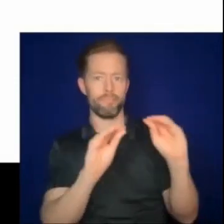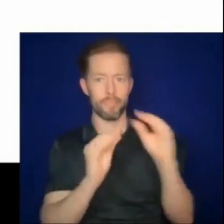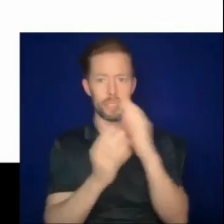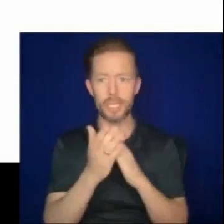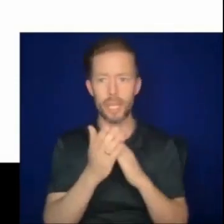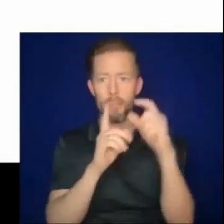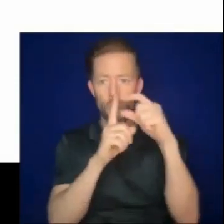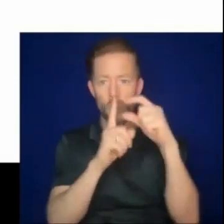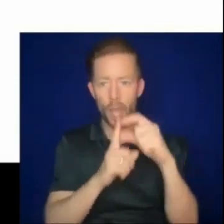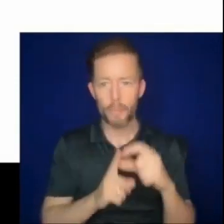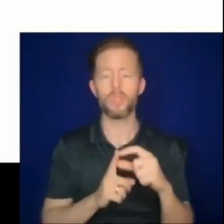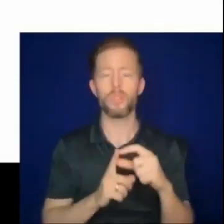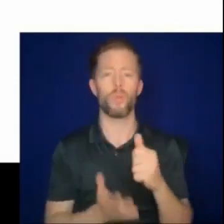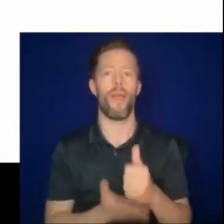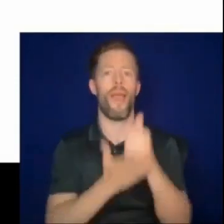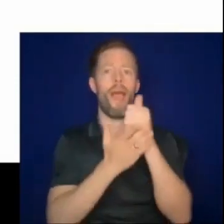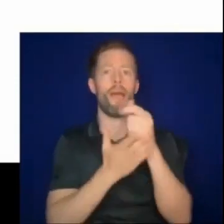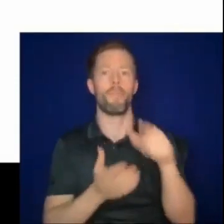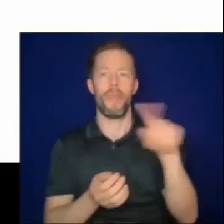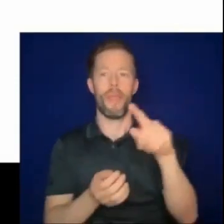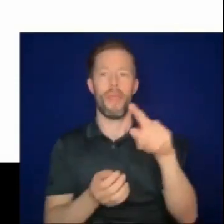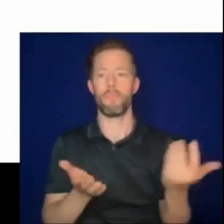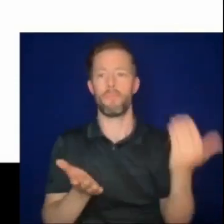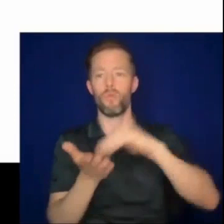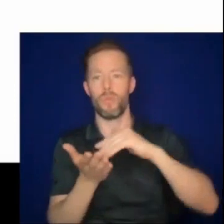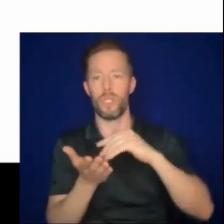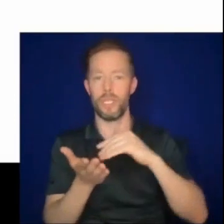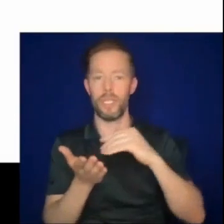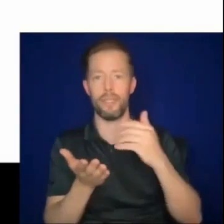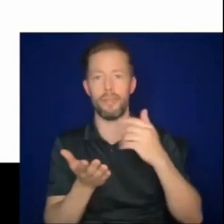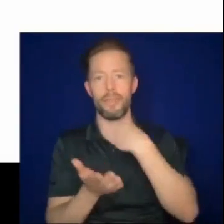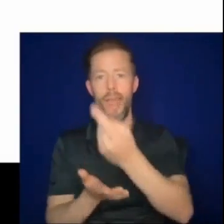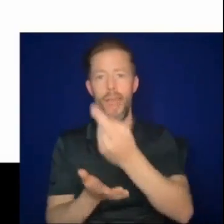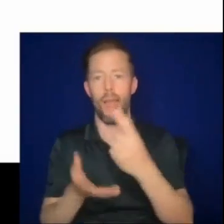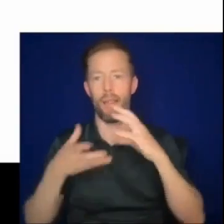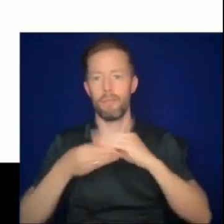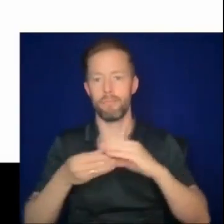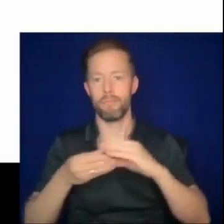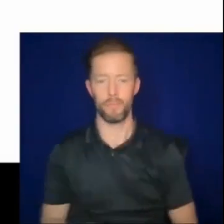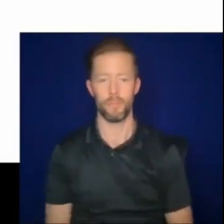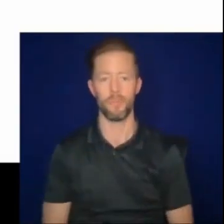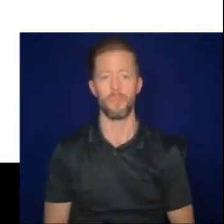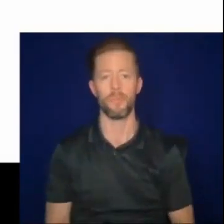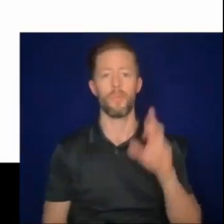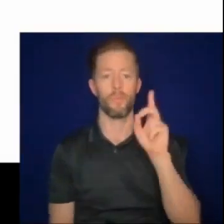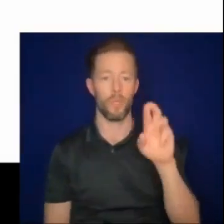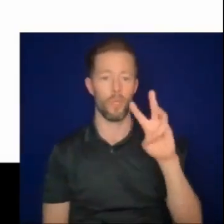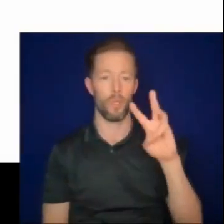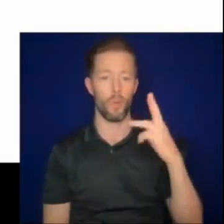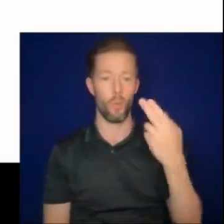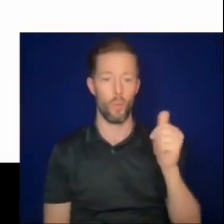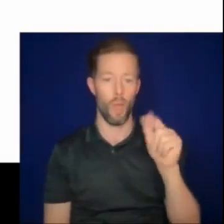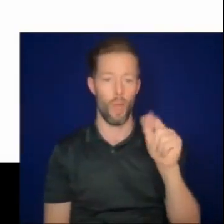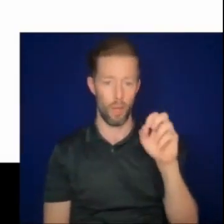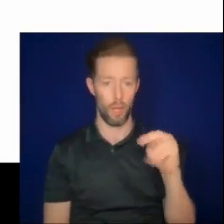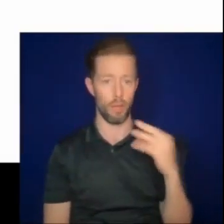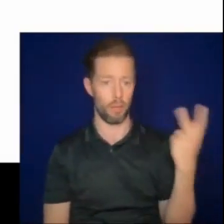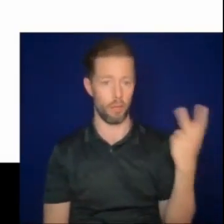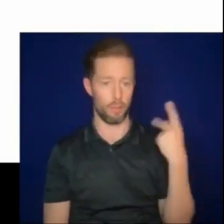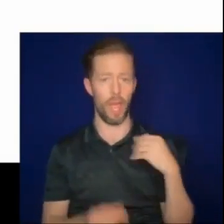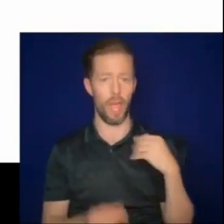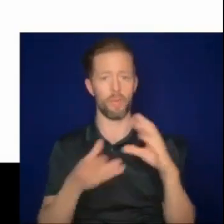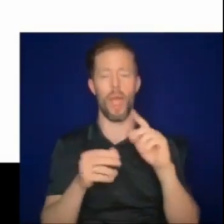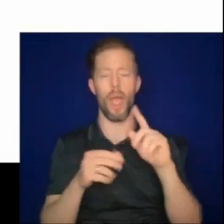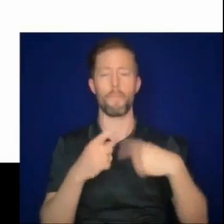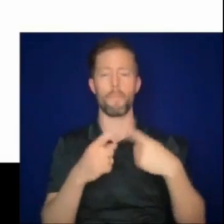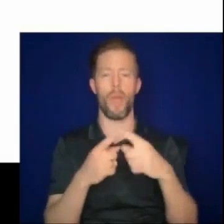of that vocabulary to help them retell the story. And you can check out Dr. Whalen and my